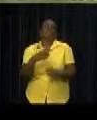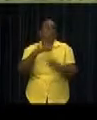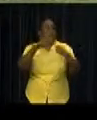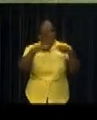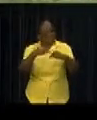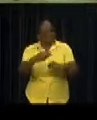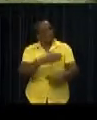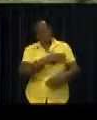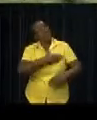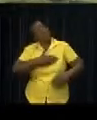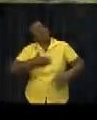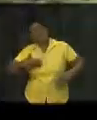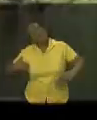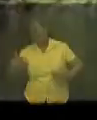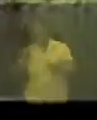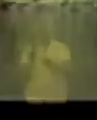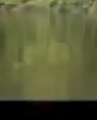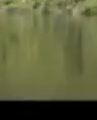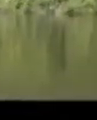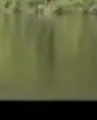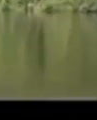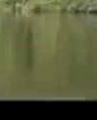Development to be more durable.